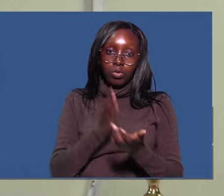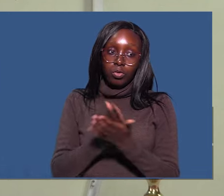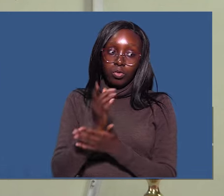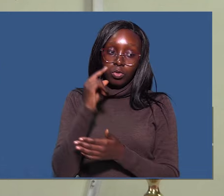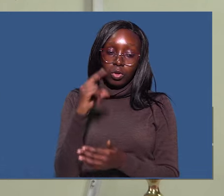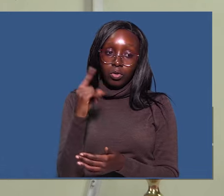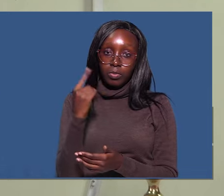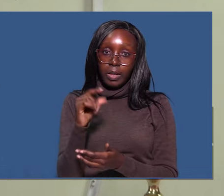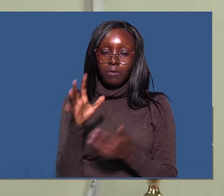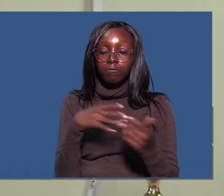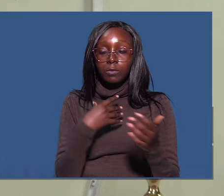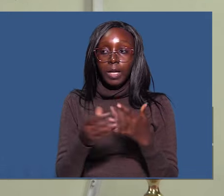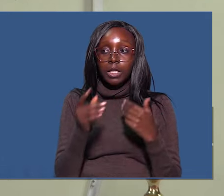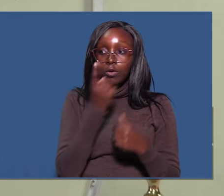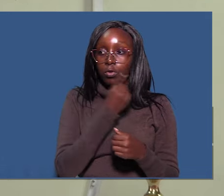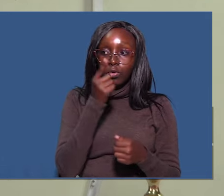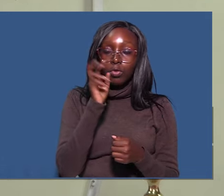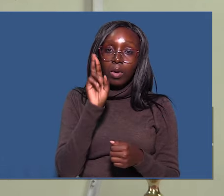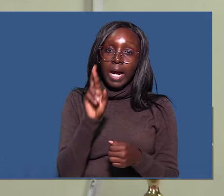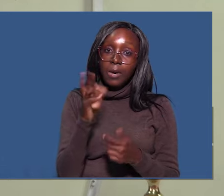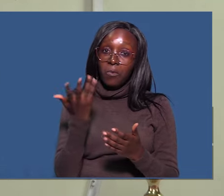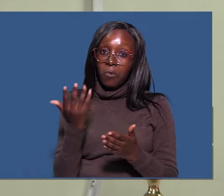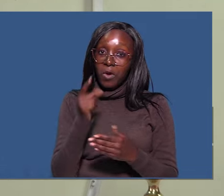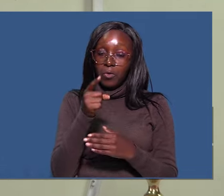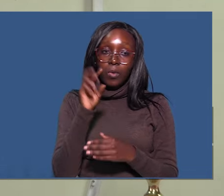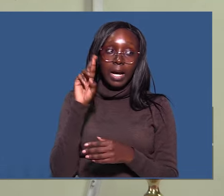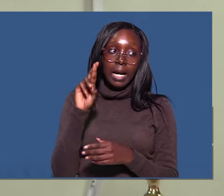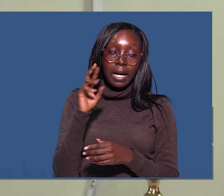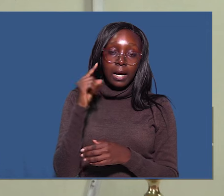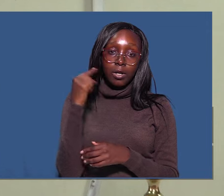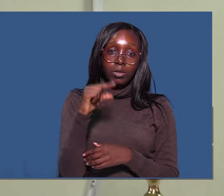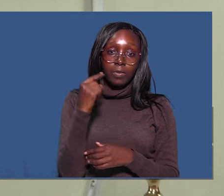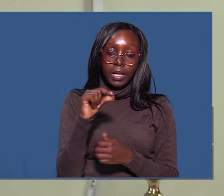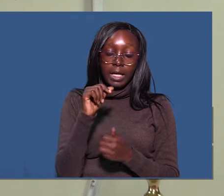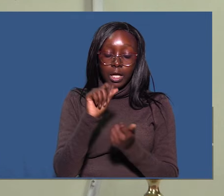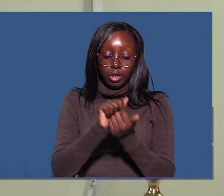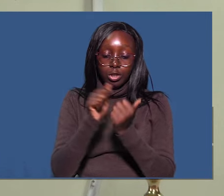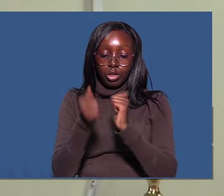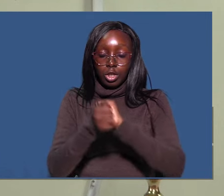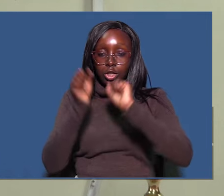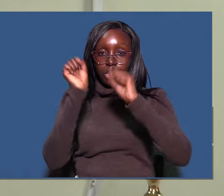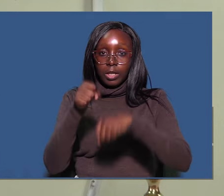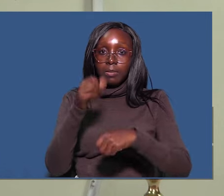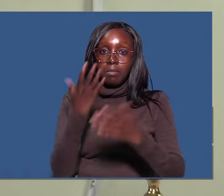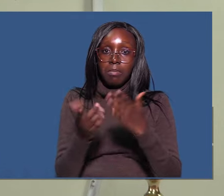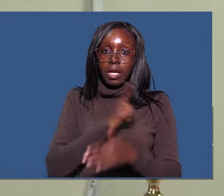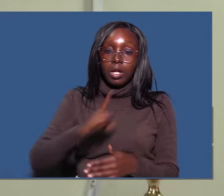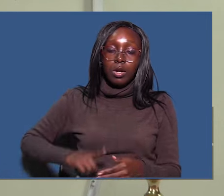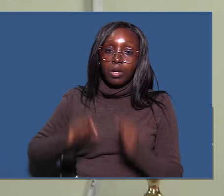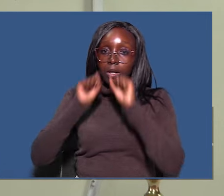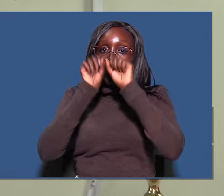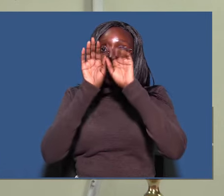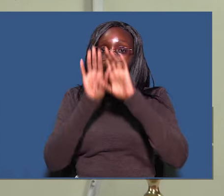gospel. Regardless of who you are and where you are at, the gospel is a game changer. May the Lord bless you and thank you